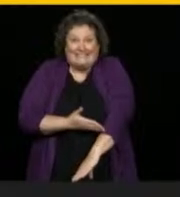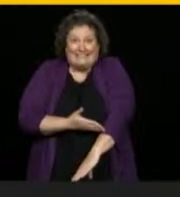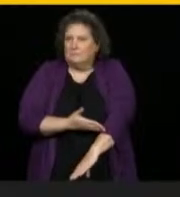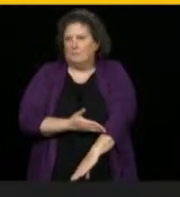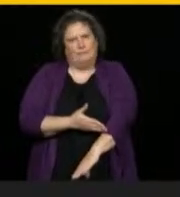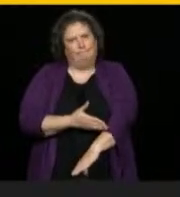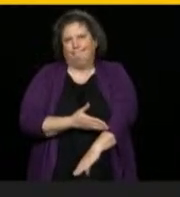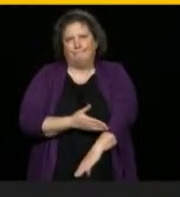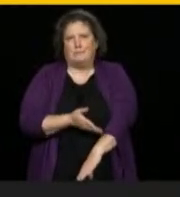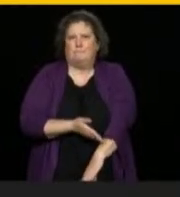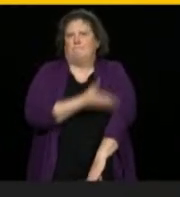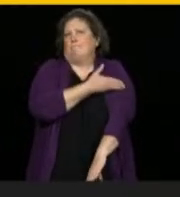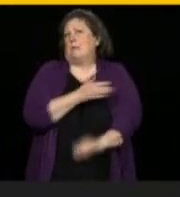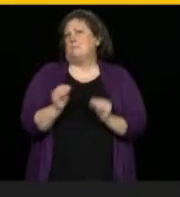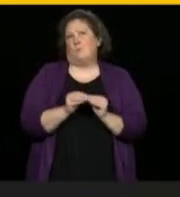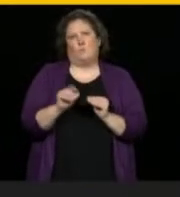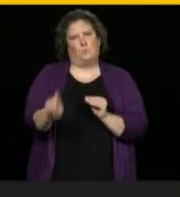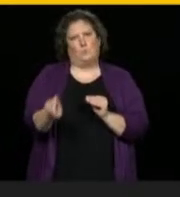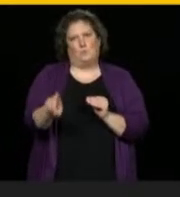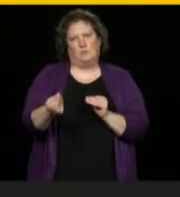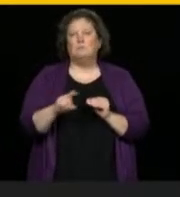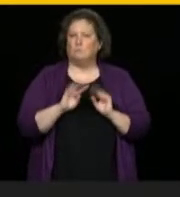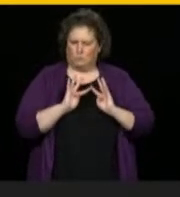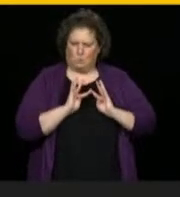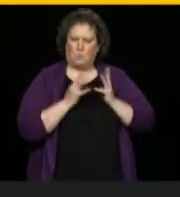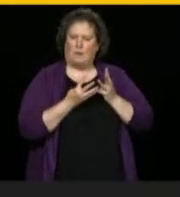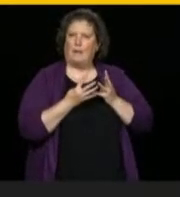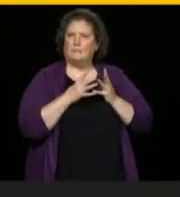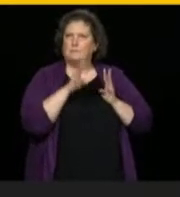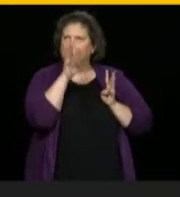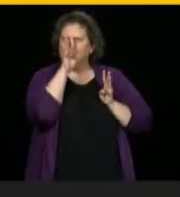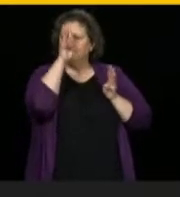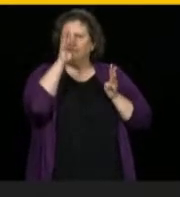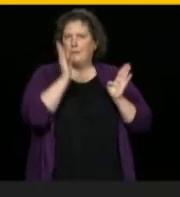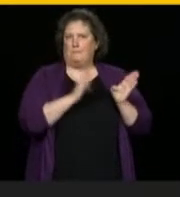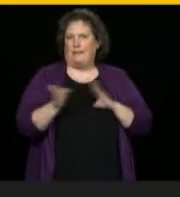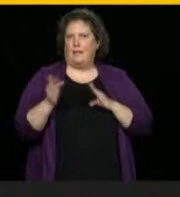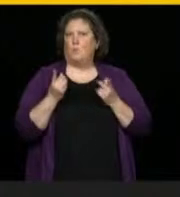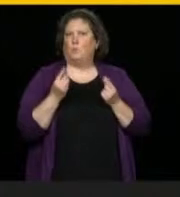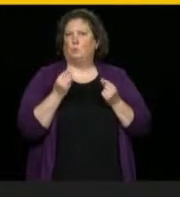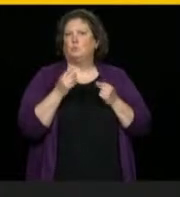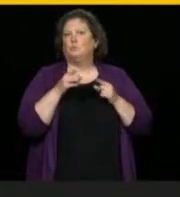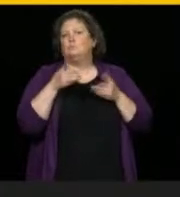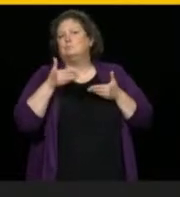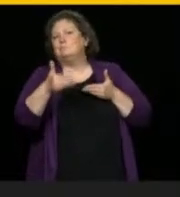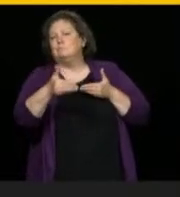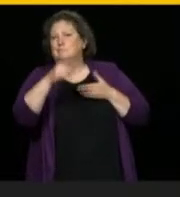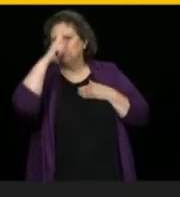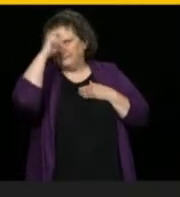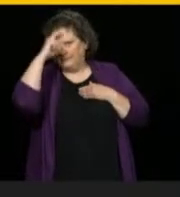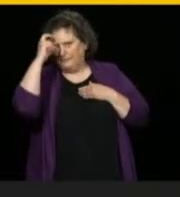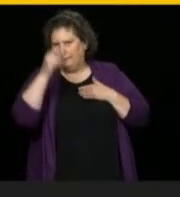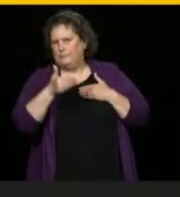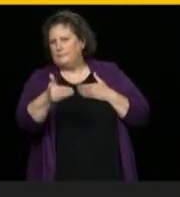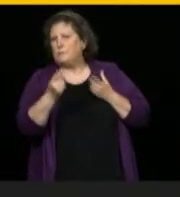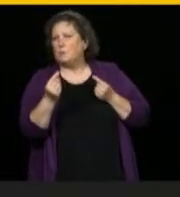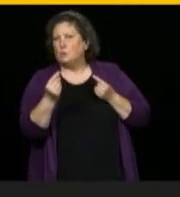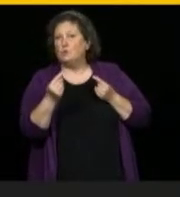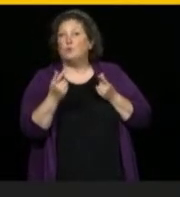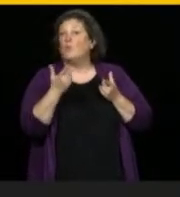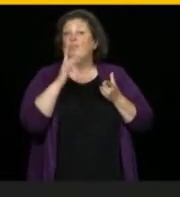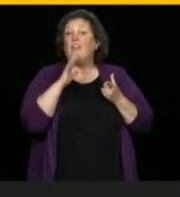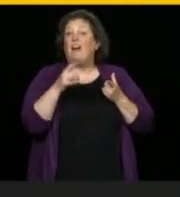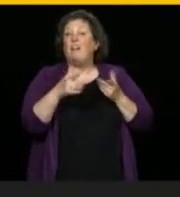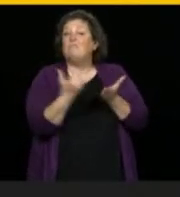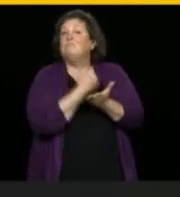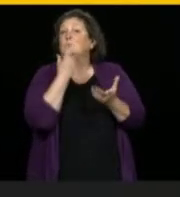put together a work plan for the summer months. Our goal is to come up with strong policies that will help eliminate